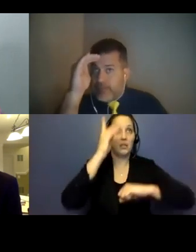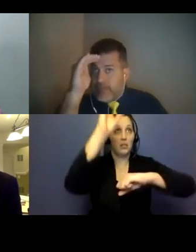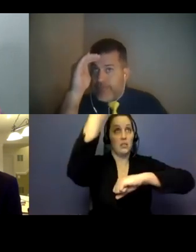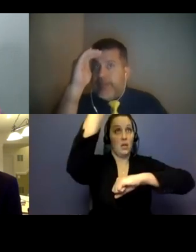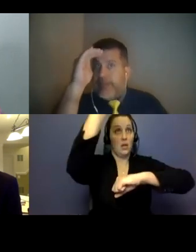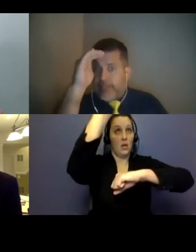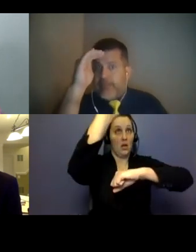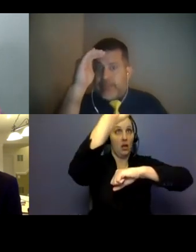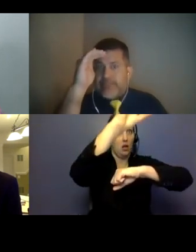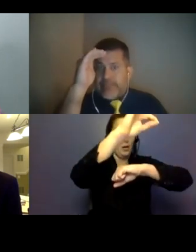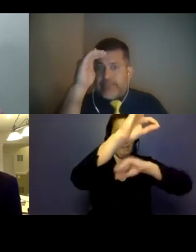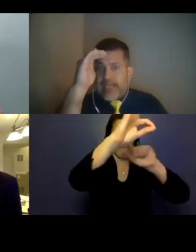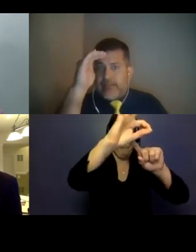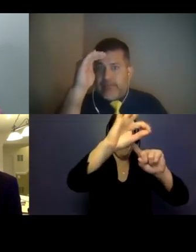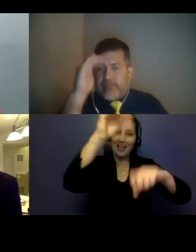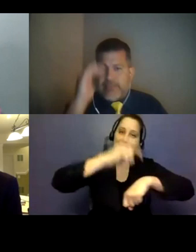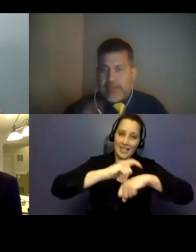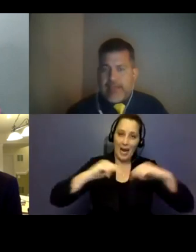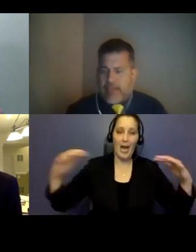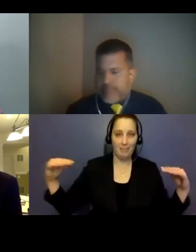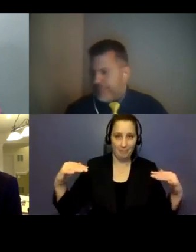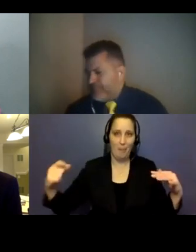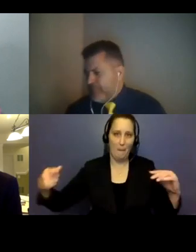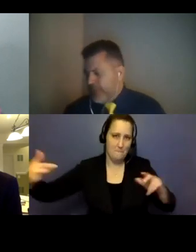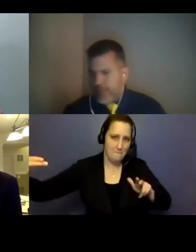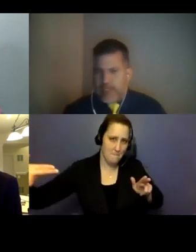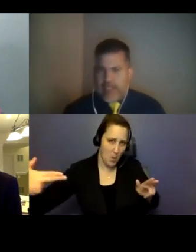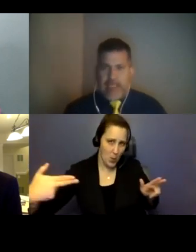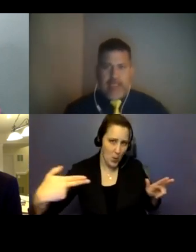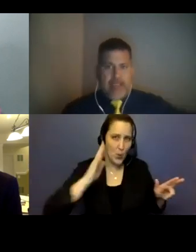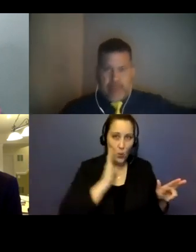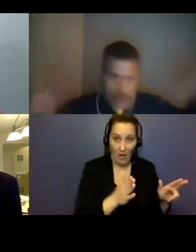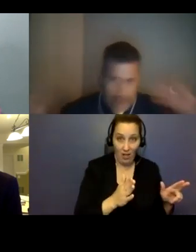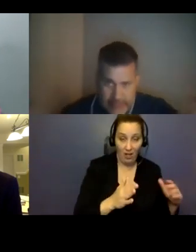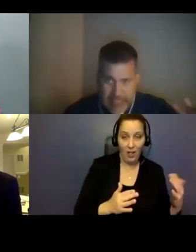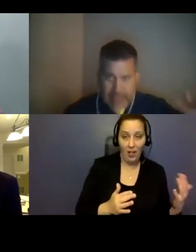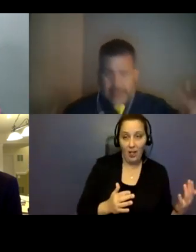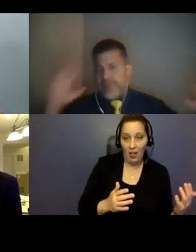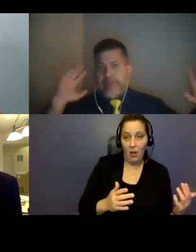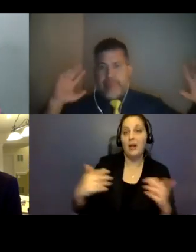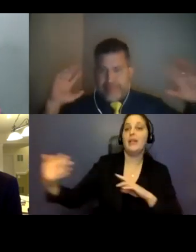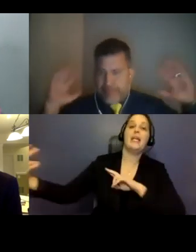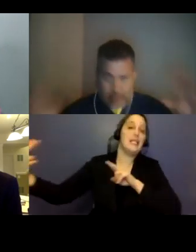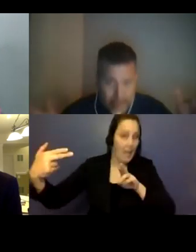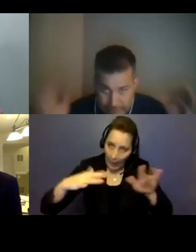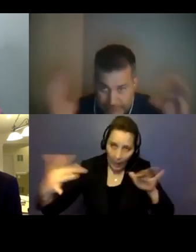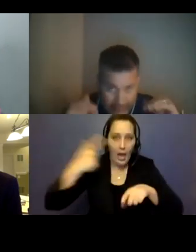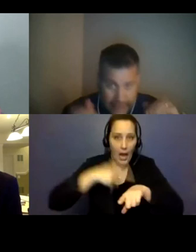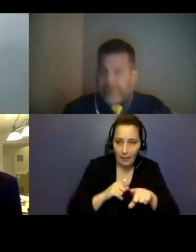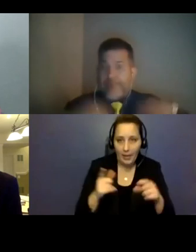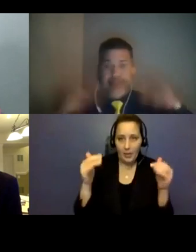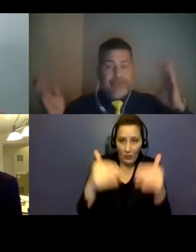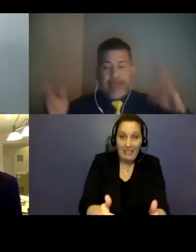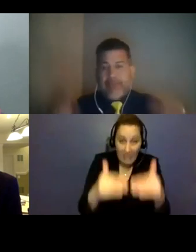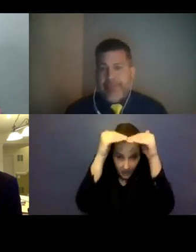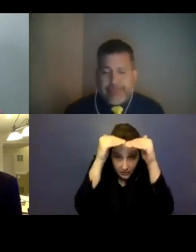certain level. Yeah, here comes the attack. It's gonna happen. And then we get the attack, we buckle, we cover,